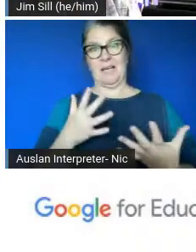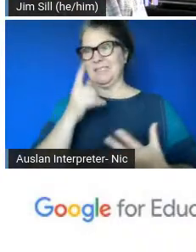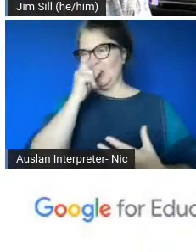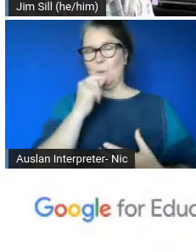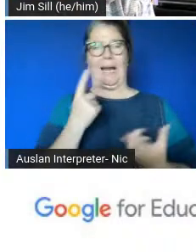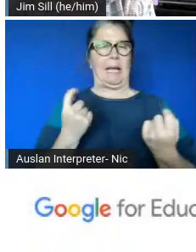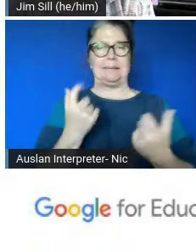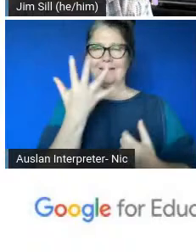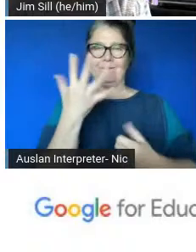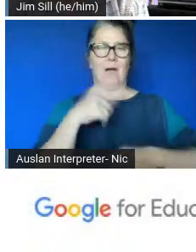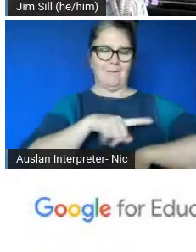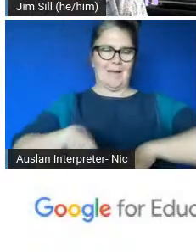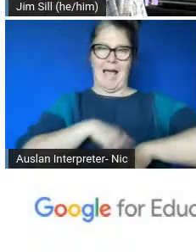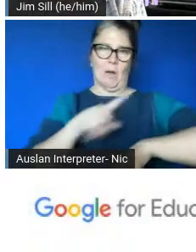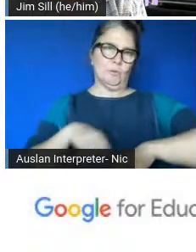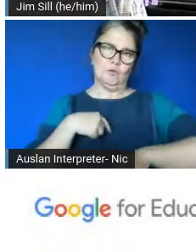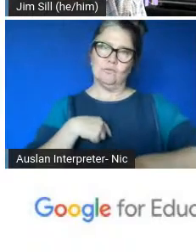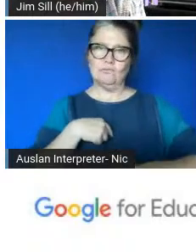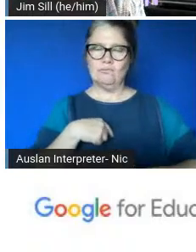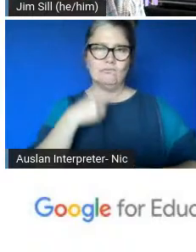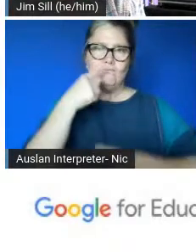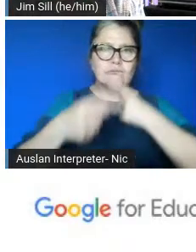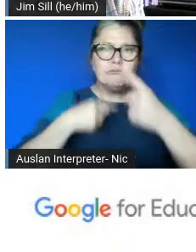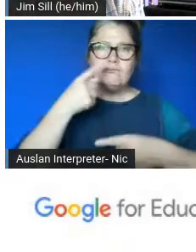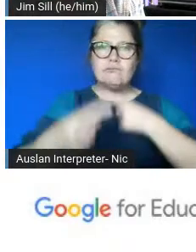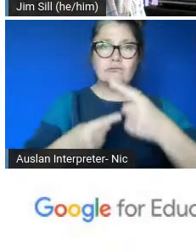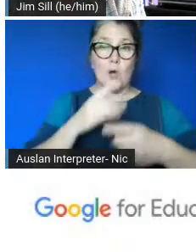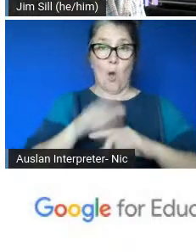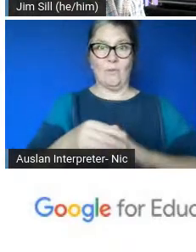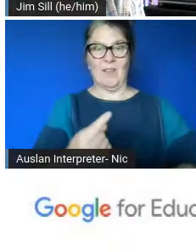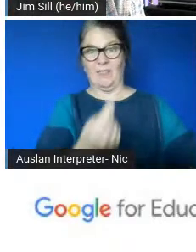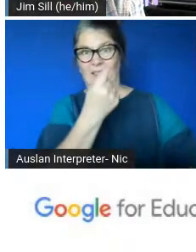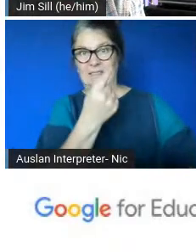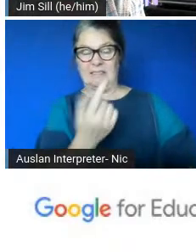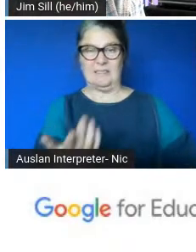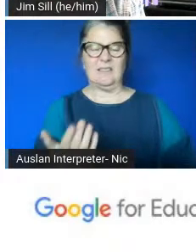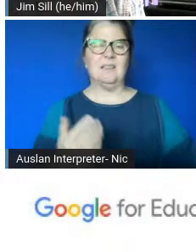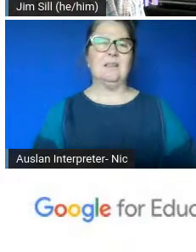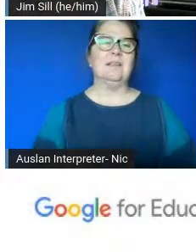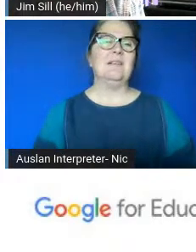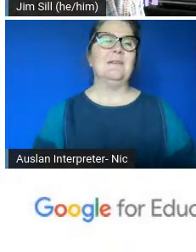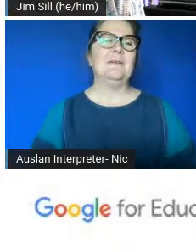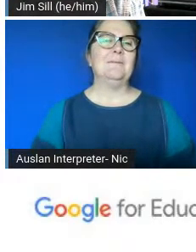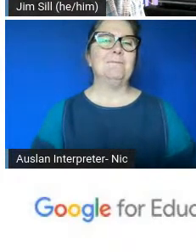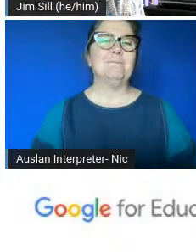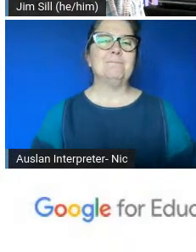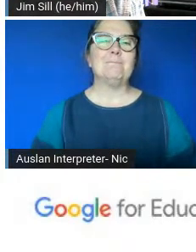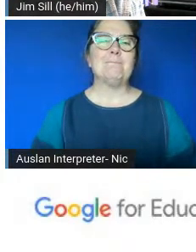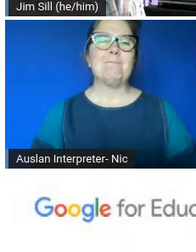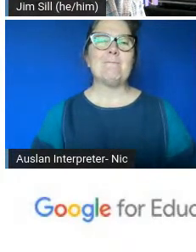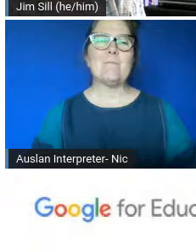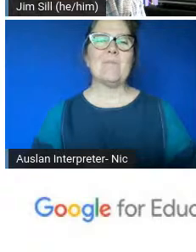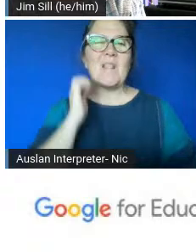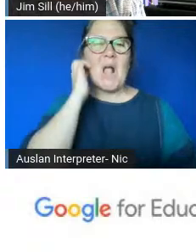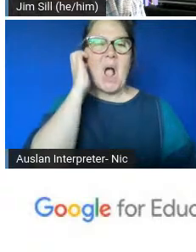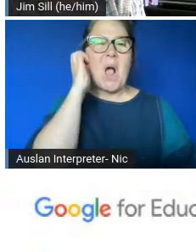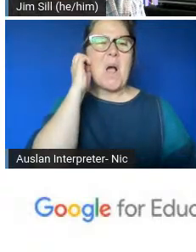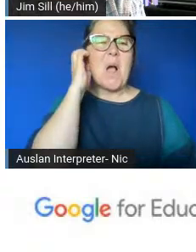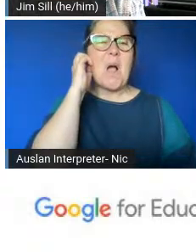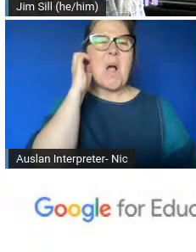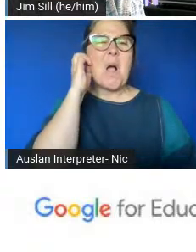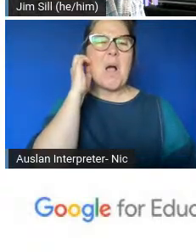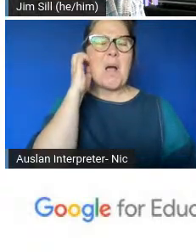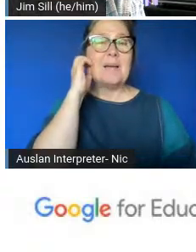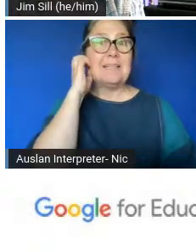is just show a couple of things around. I'm going to mention this and not show it, because I might show it for a second. The kids should